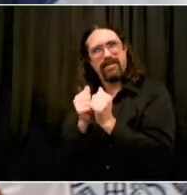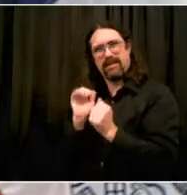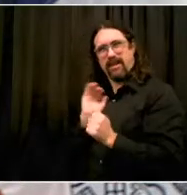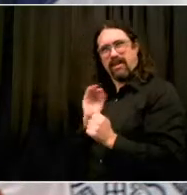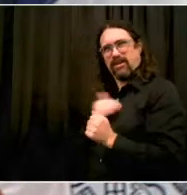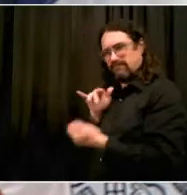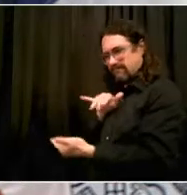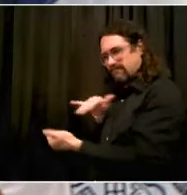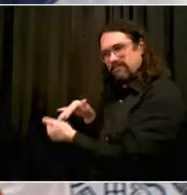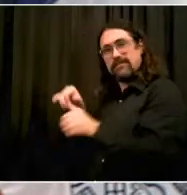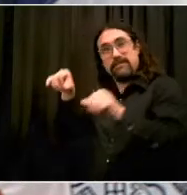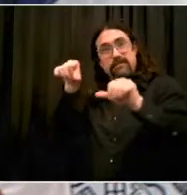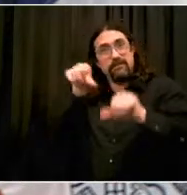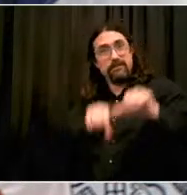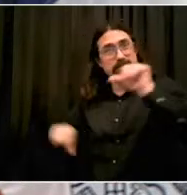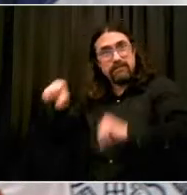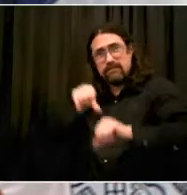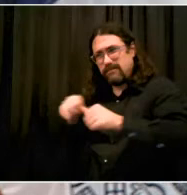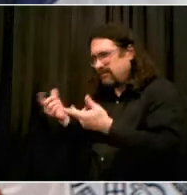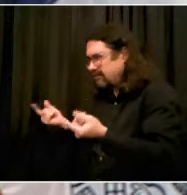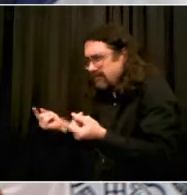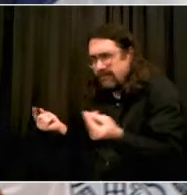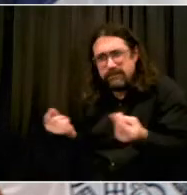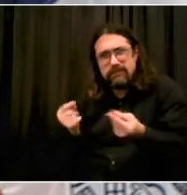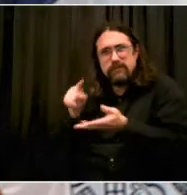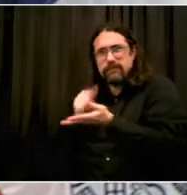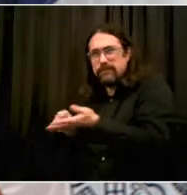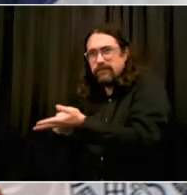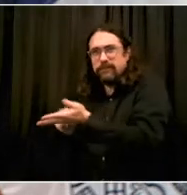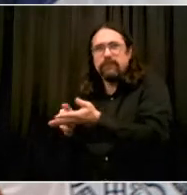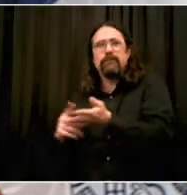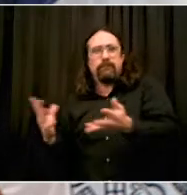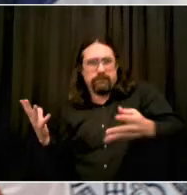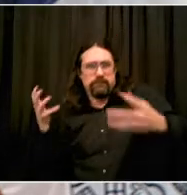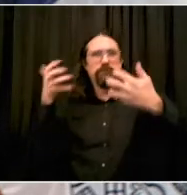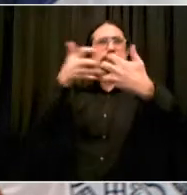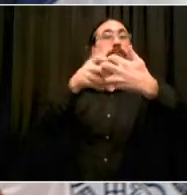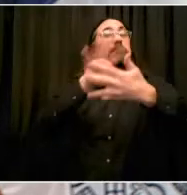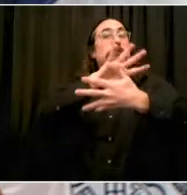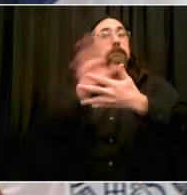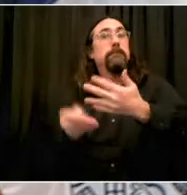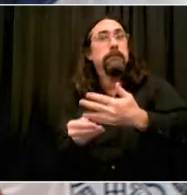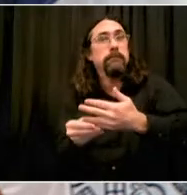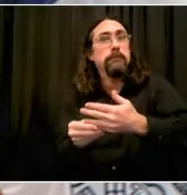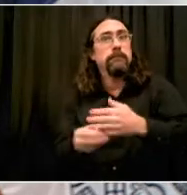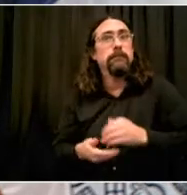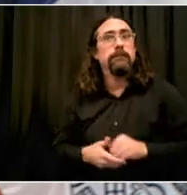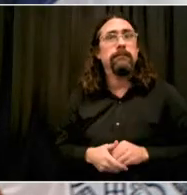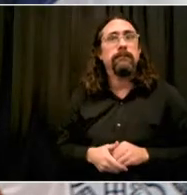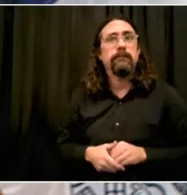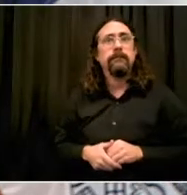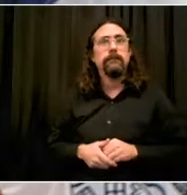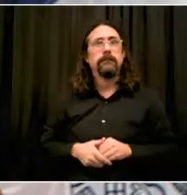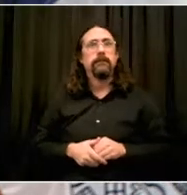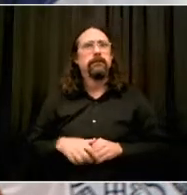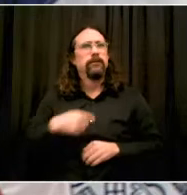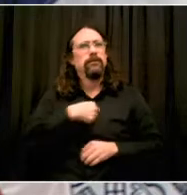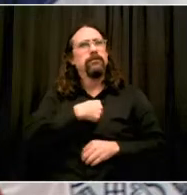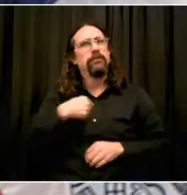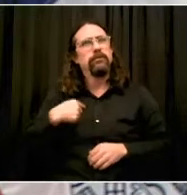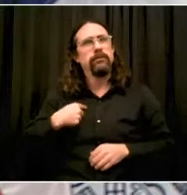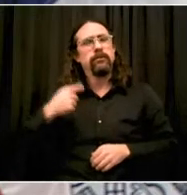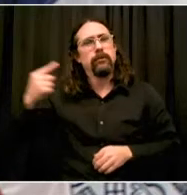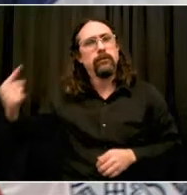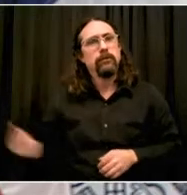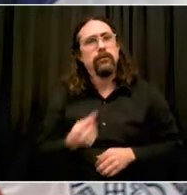the board, consistently deferred to local jurisdictions on a lot of the decision-making about school systems, which is consistent with how